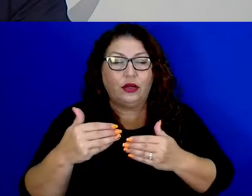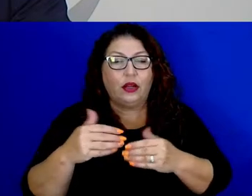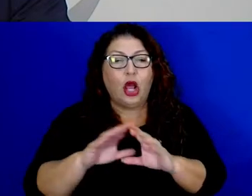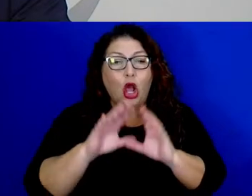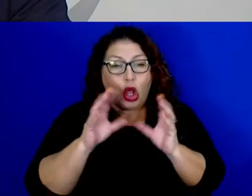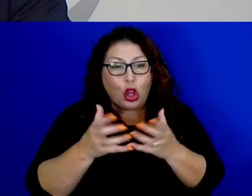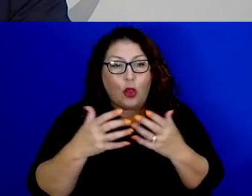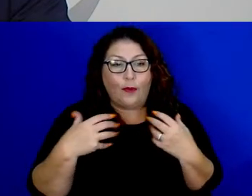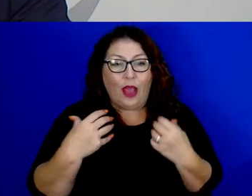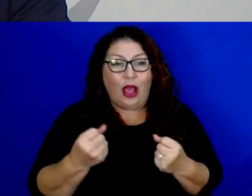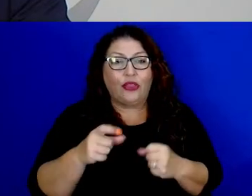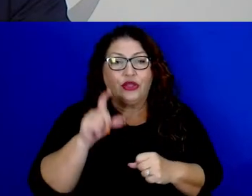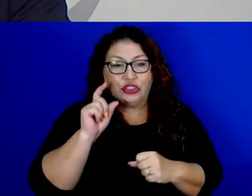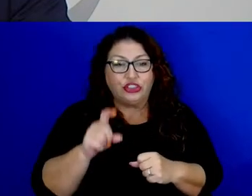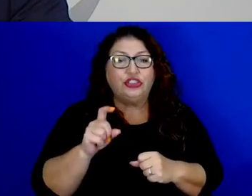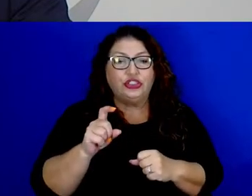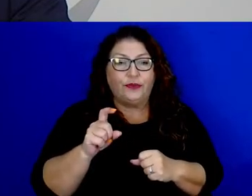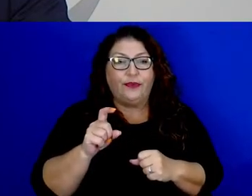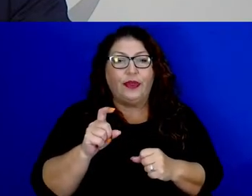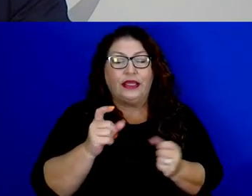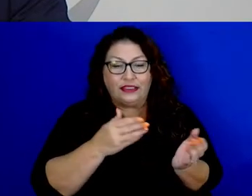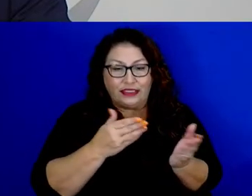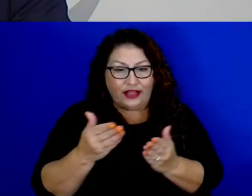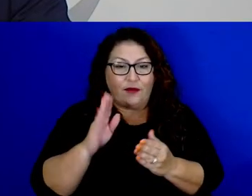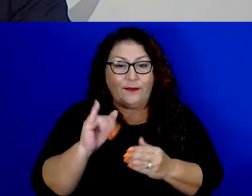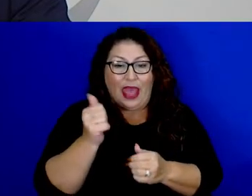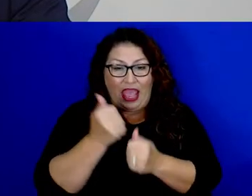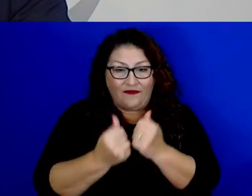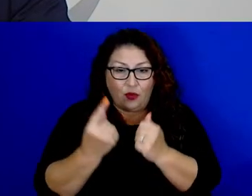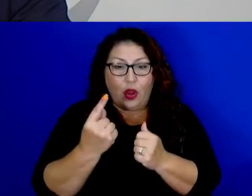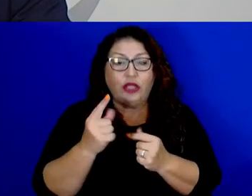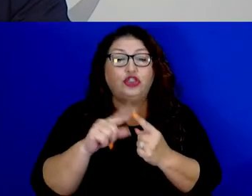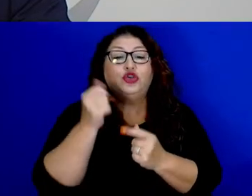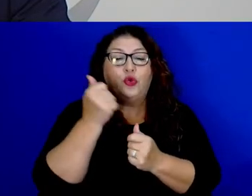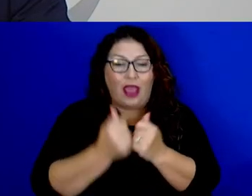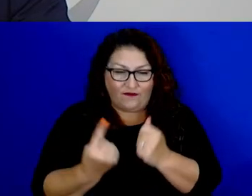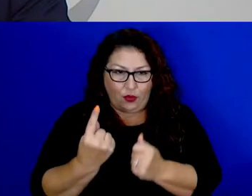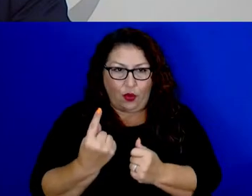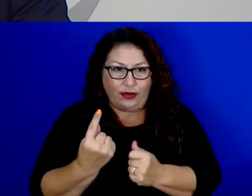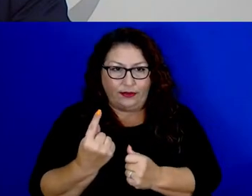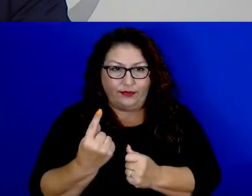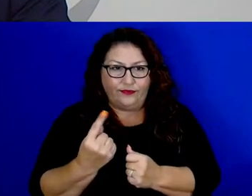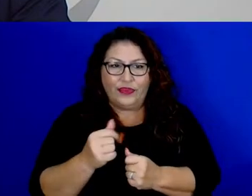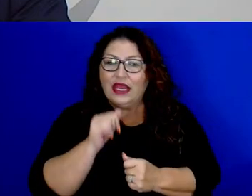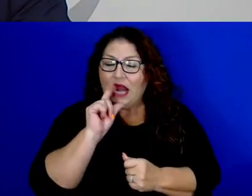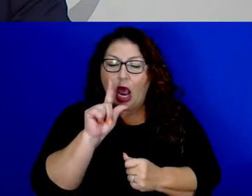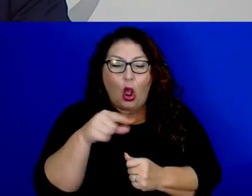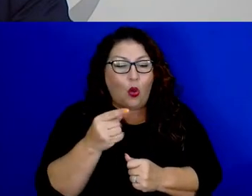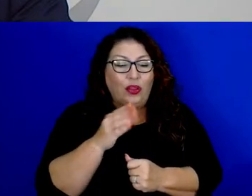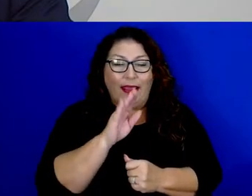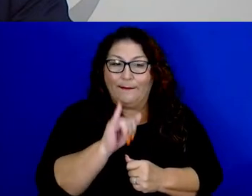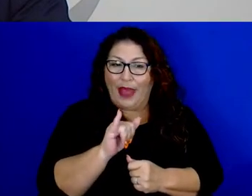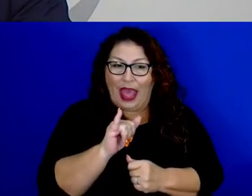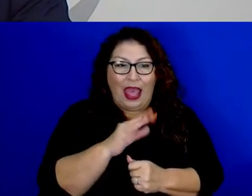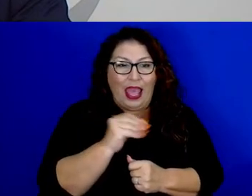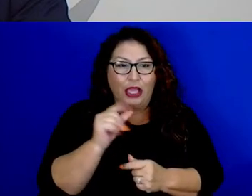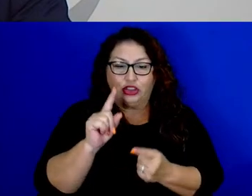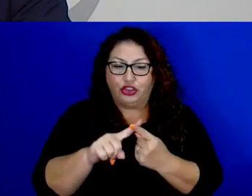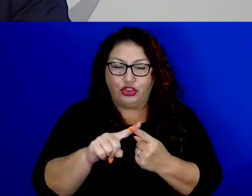led and delivered by everyone, to everyone, not just by and to a chosen